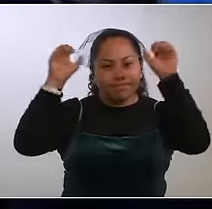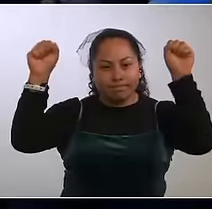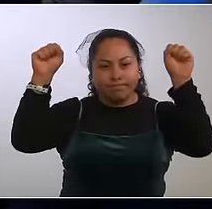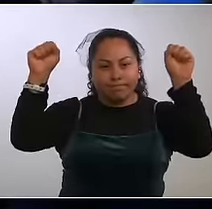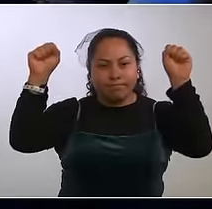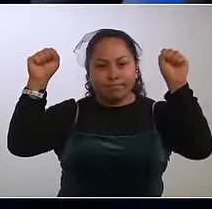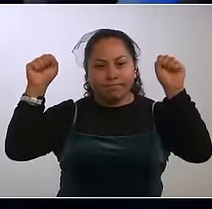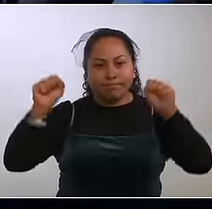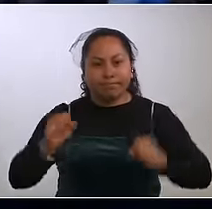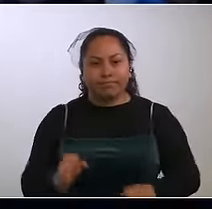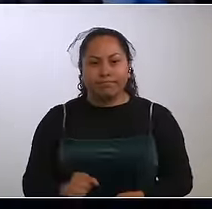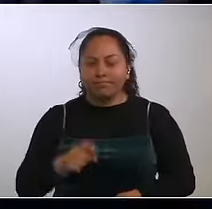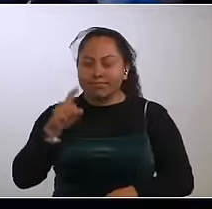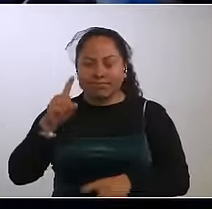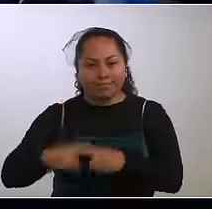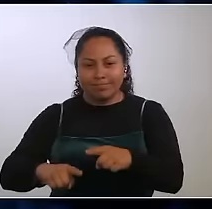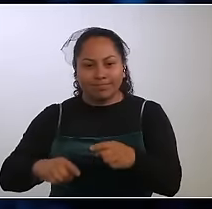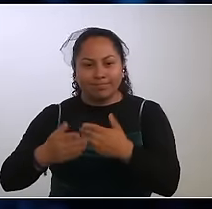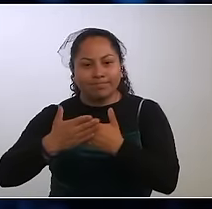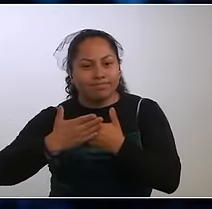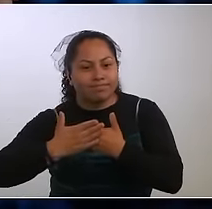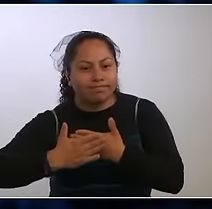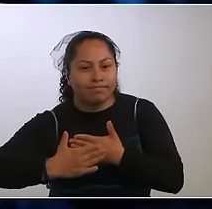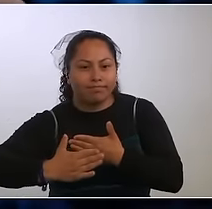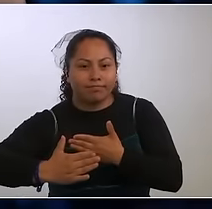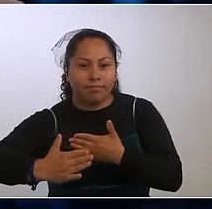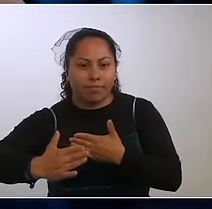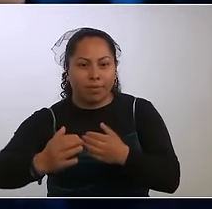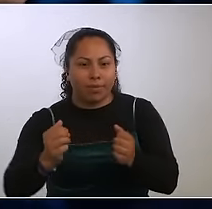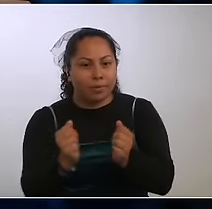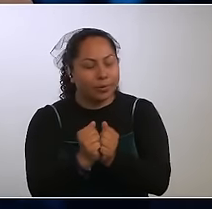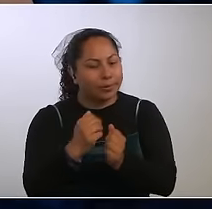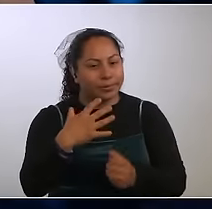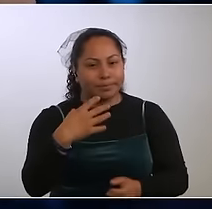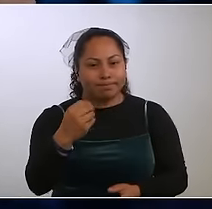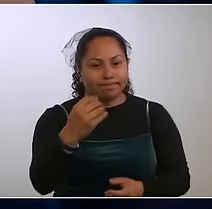we cannot move forward without the Holy Spirit. That's it.